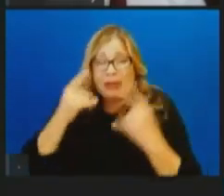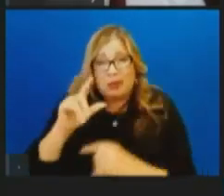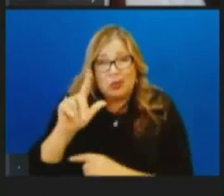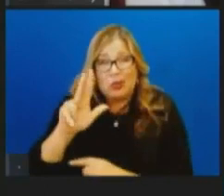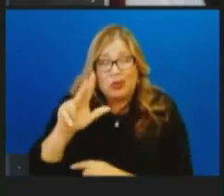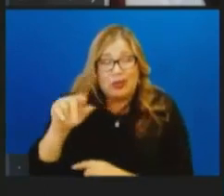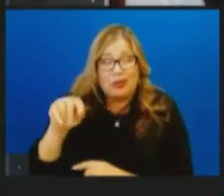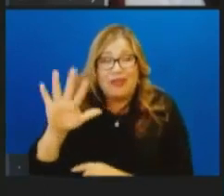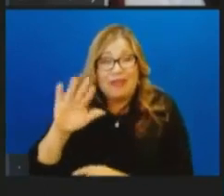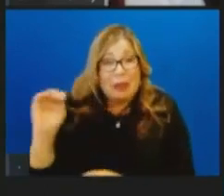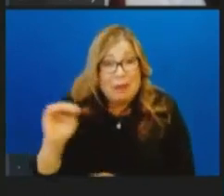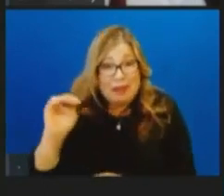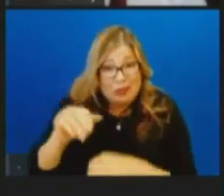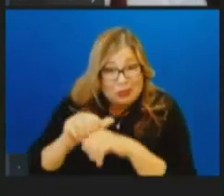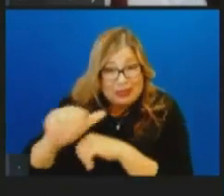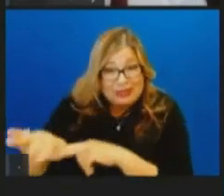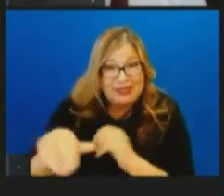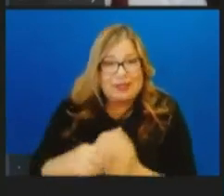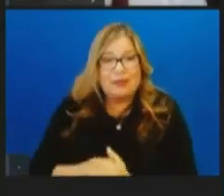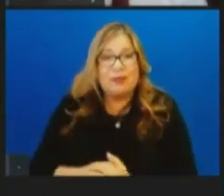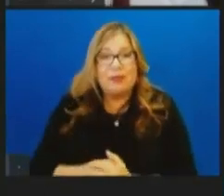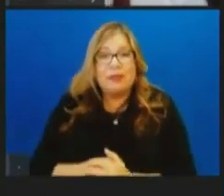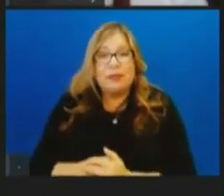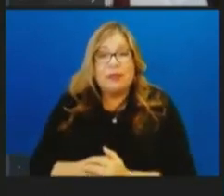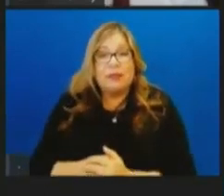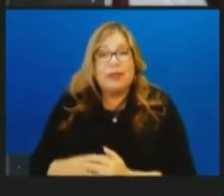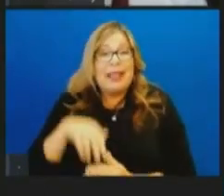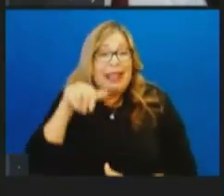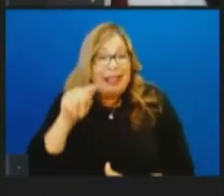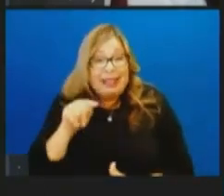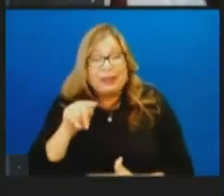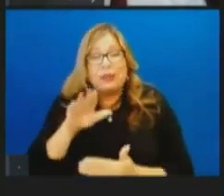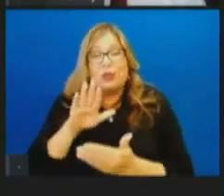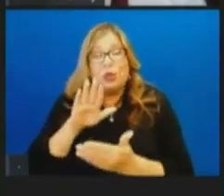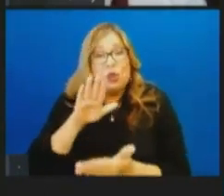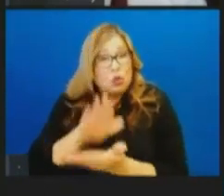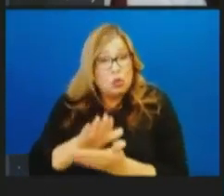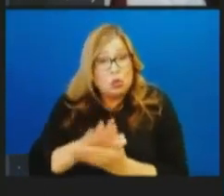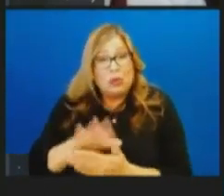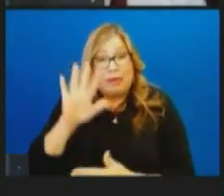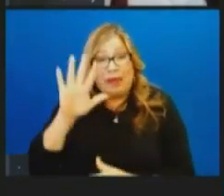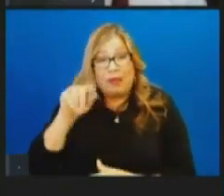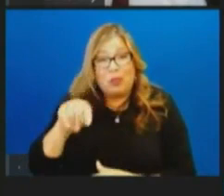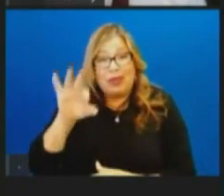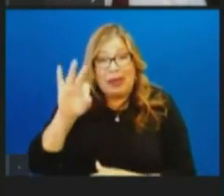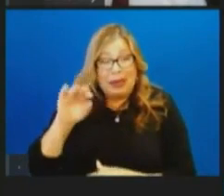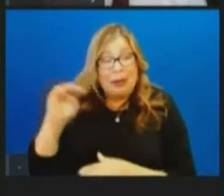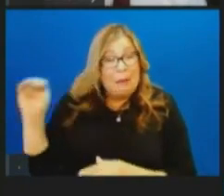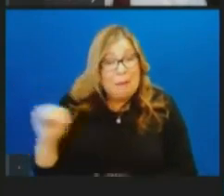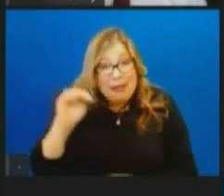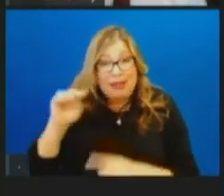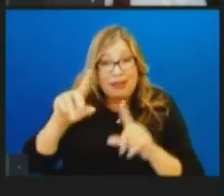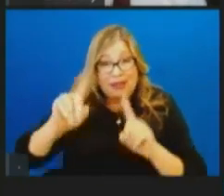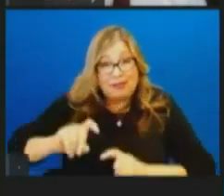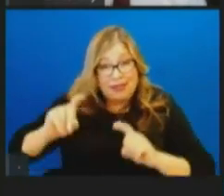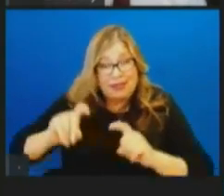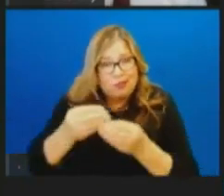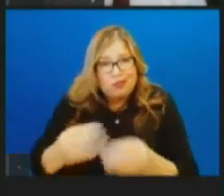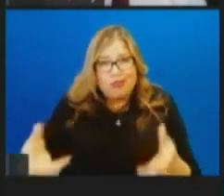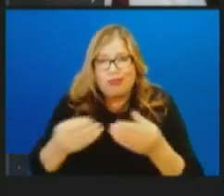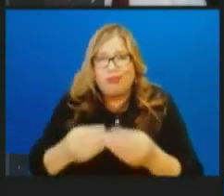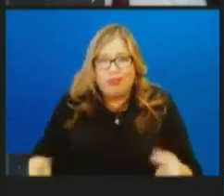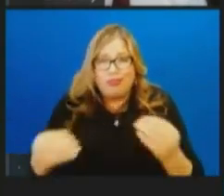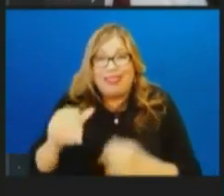at schools to date. Those are state supported school testing sites, many others that are county supported or